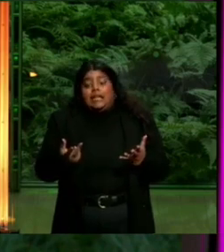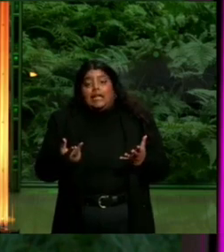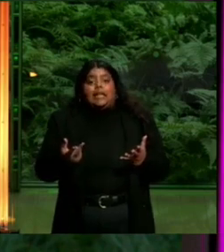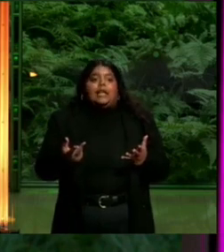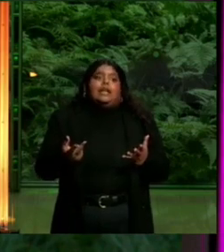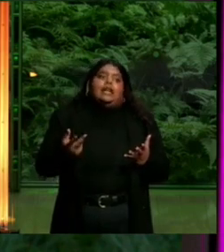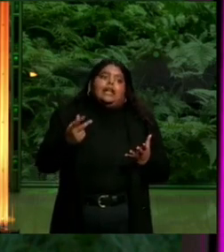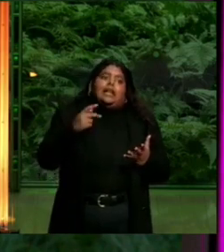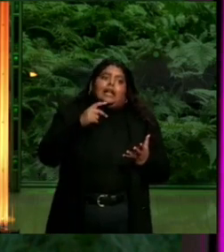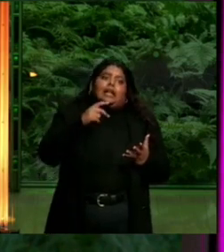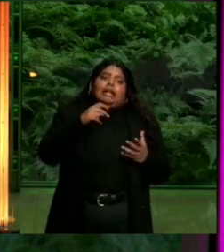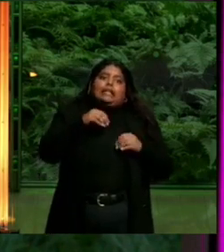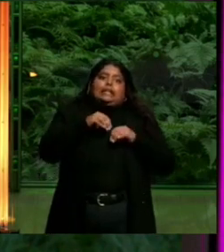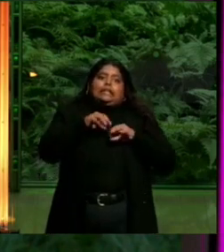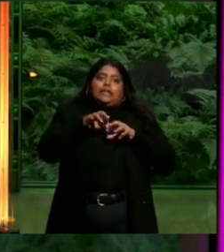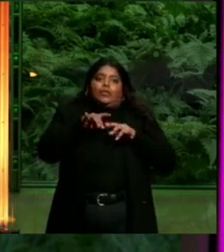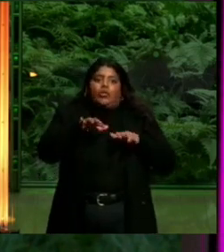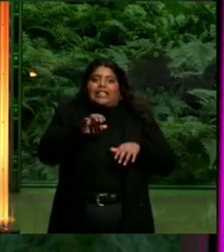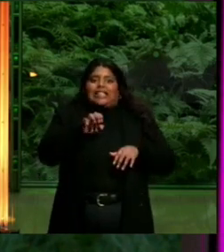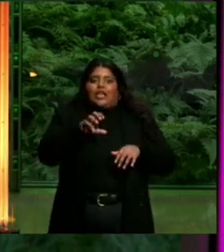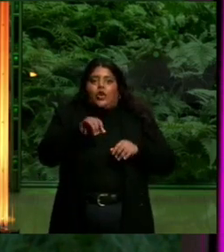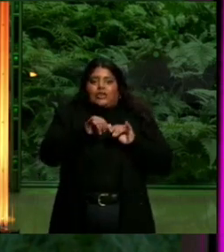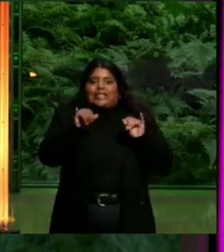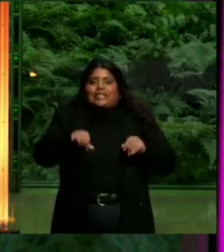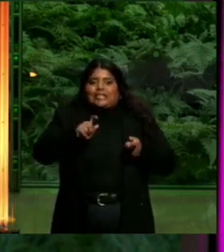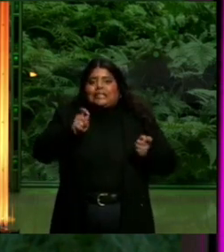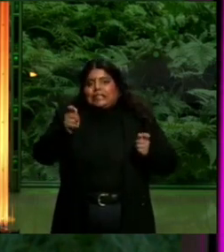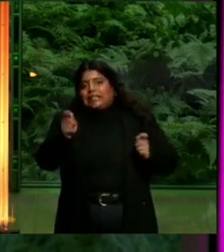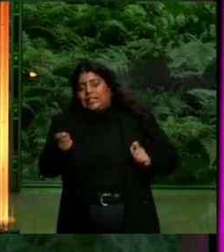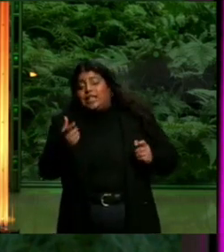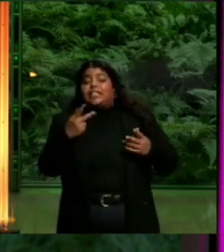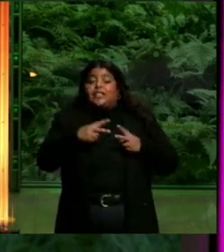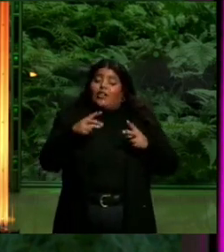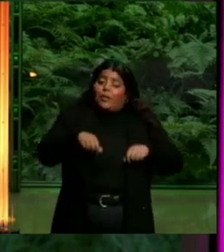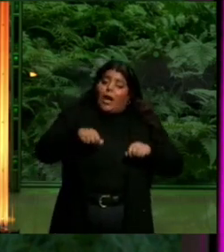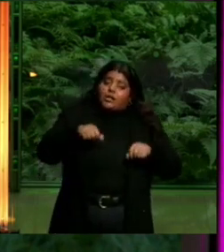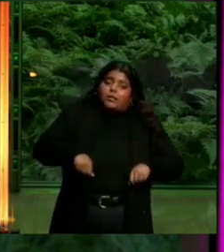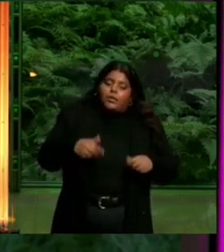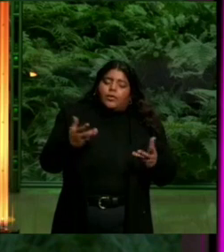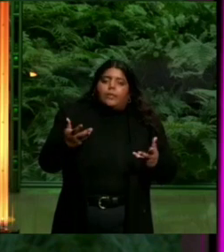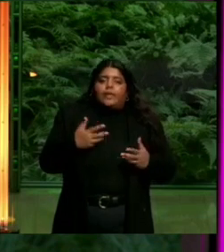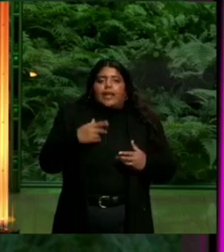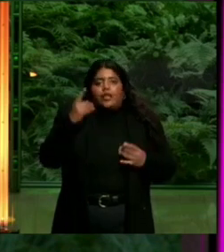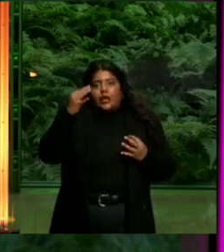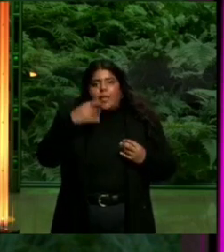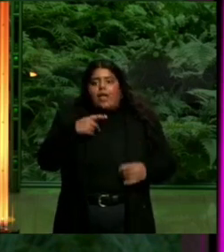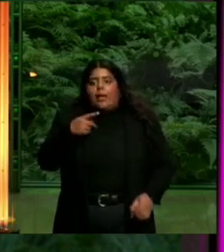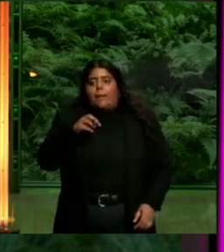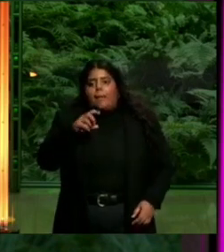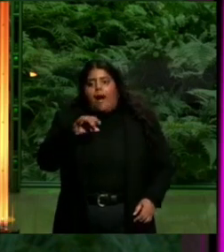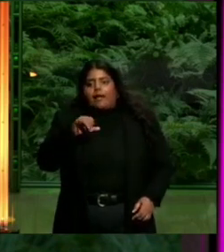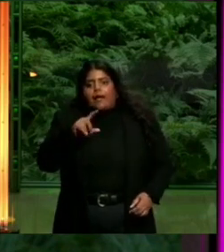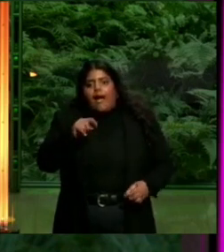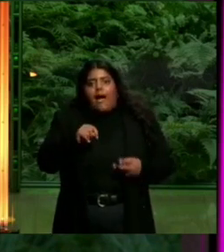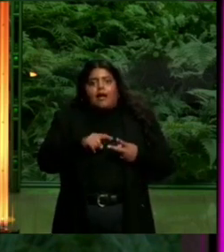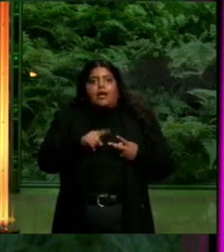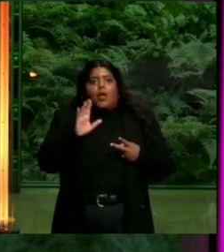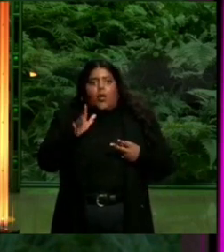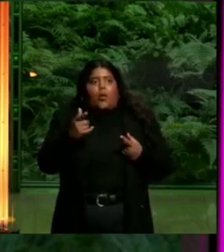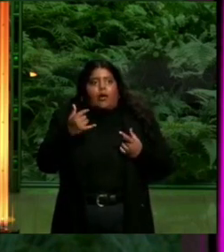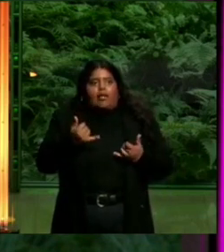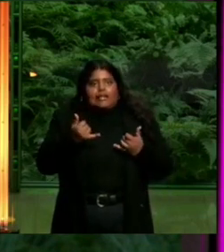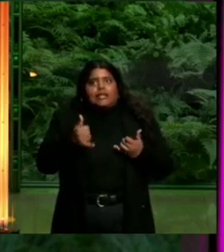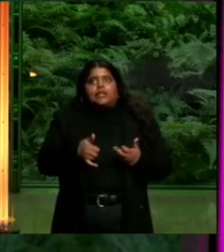ecosystem? I don't know, and I think it's very possible. Yeah, I mean, think about like all the podcasts like that are going to exist,